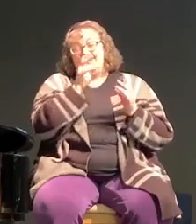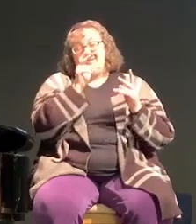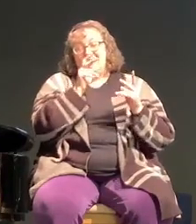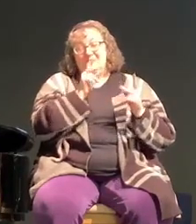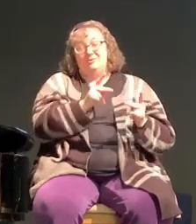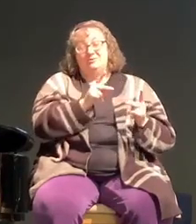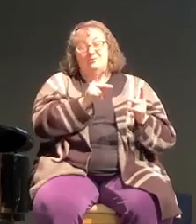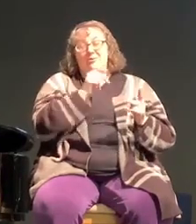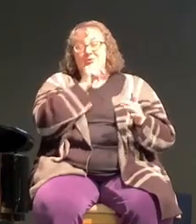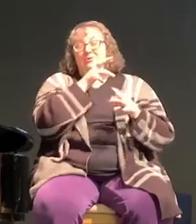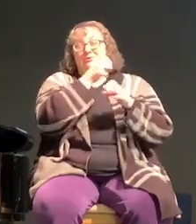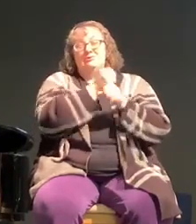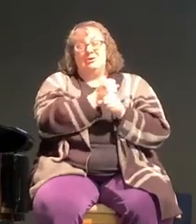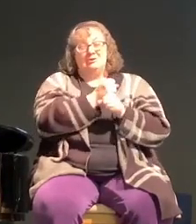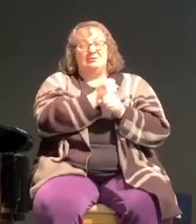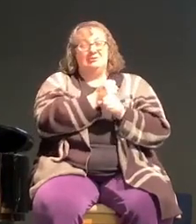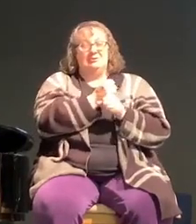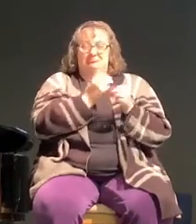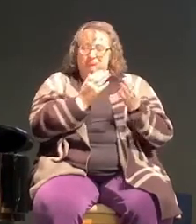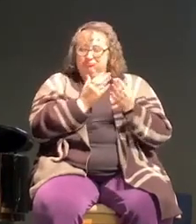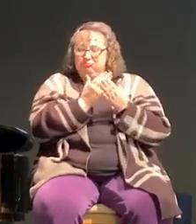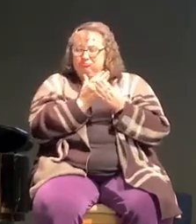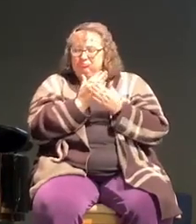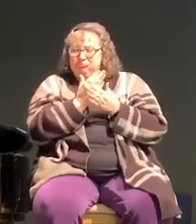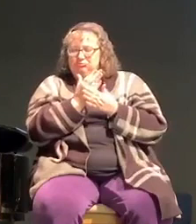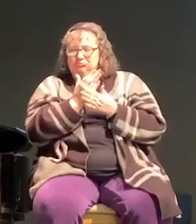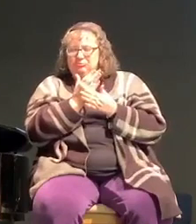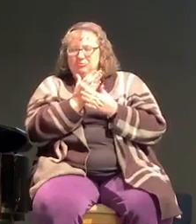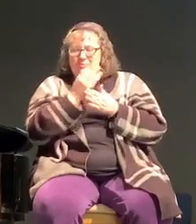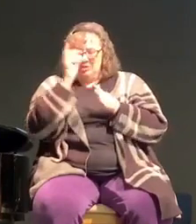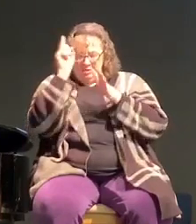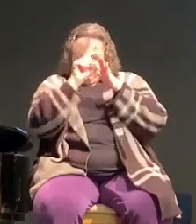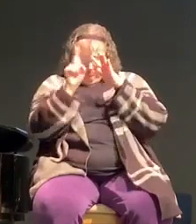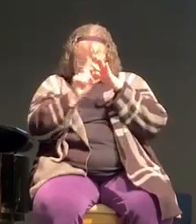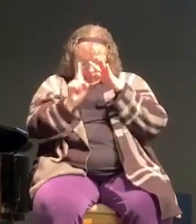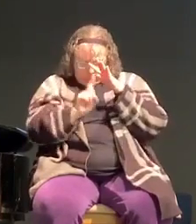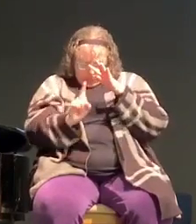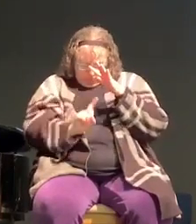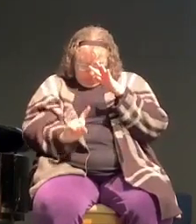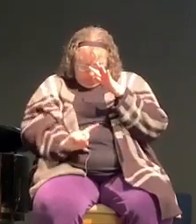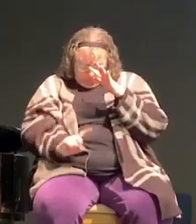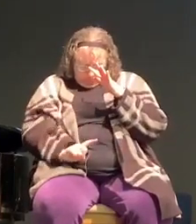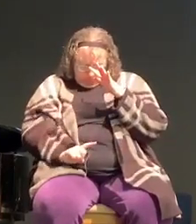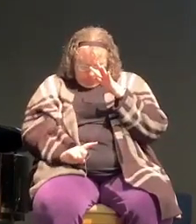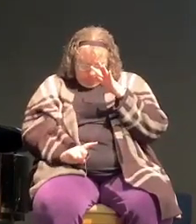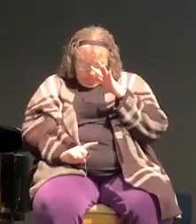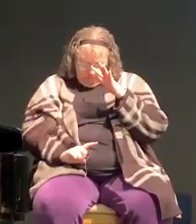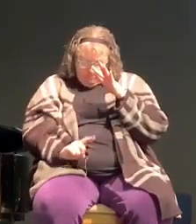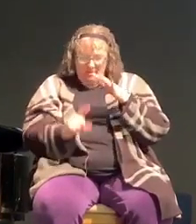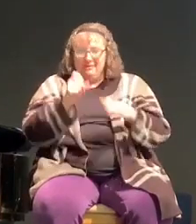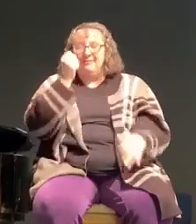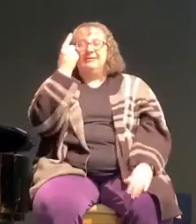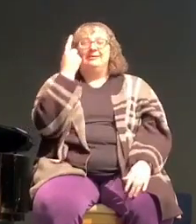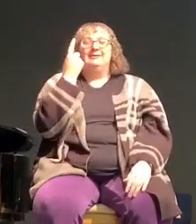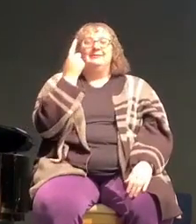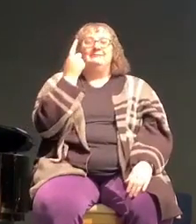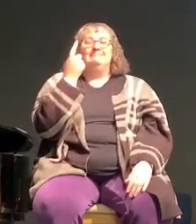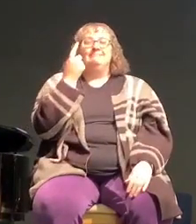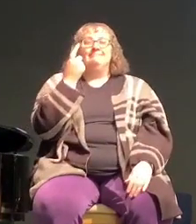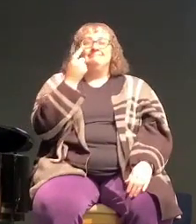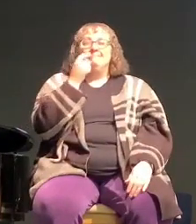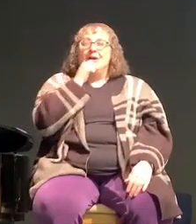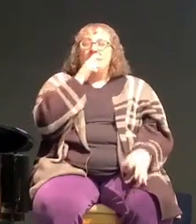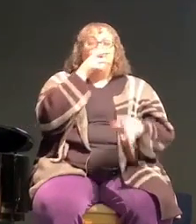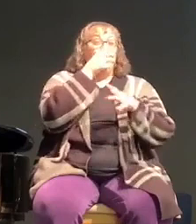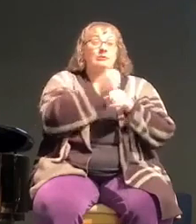why I don't trust them. And through this downward spiral that I took myself, I realized I do not